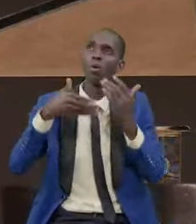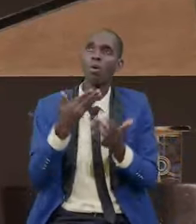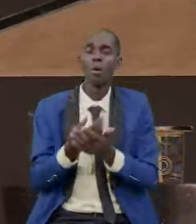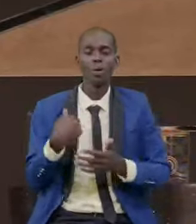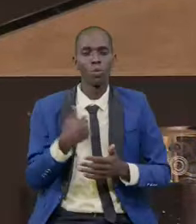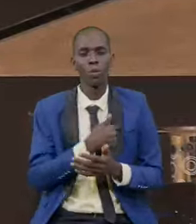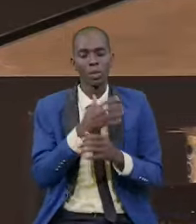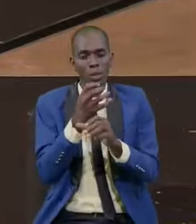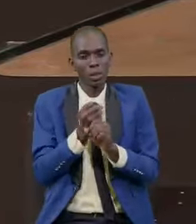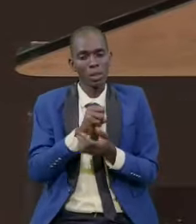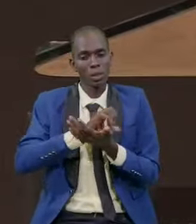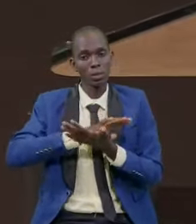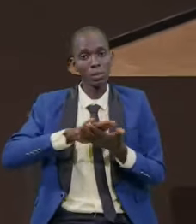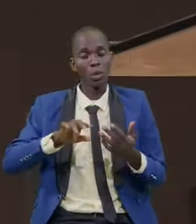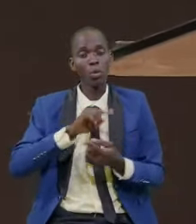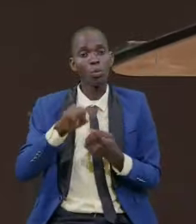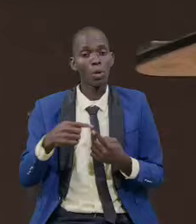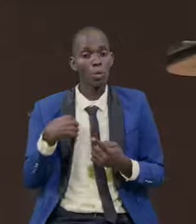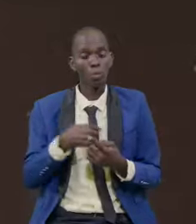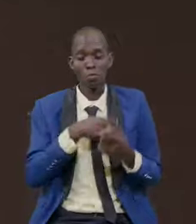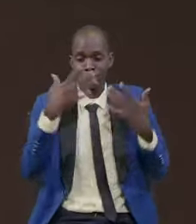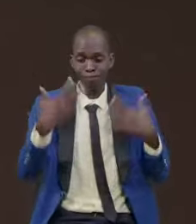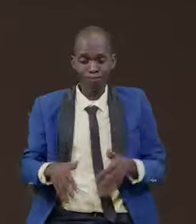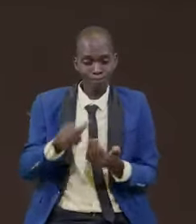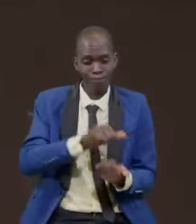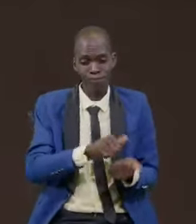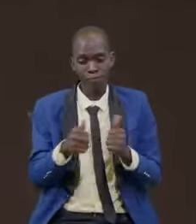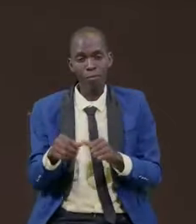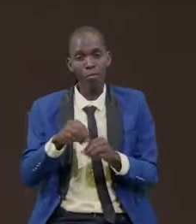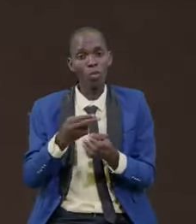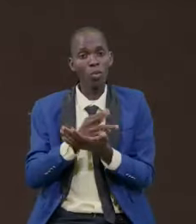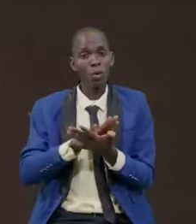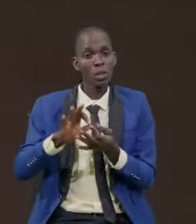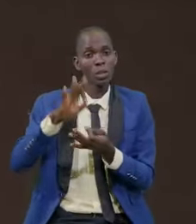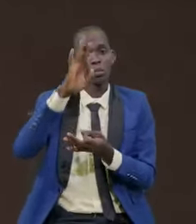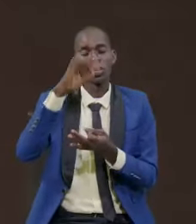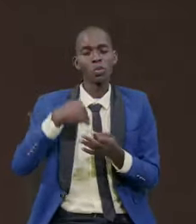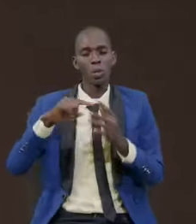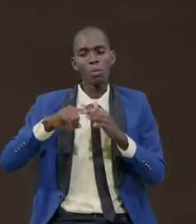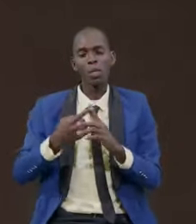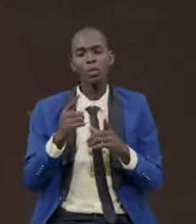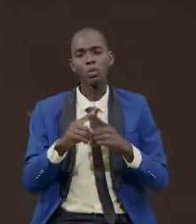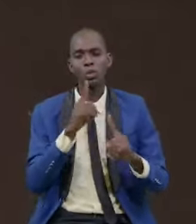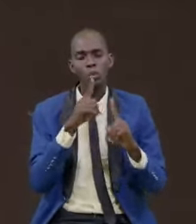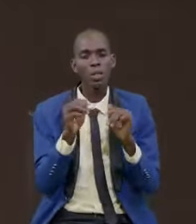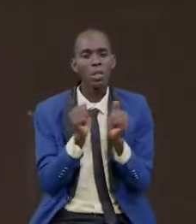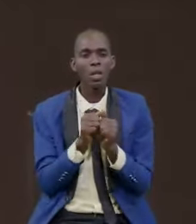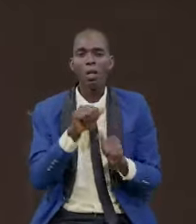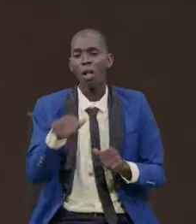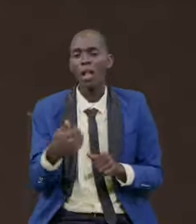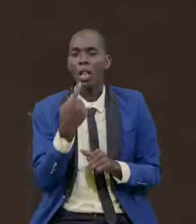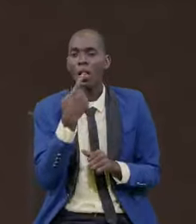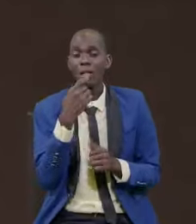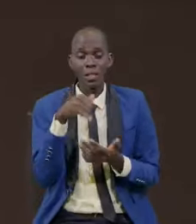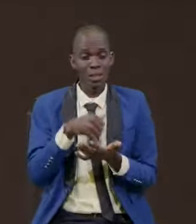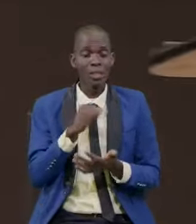sanctified. And when we're baptized in the Holy Ghost, we speak in other tongues. It is the tongue that expresses